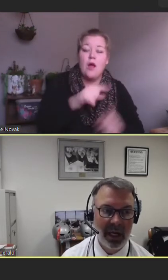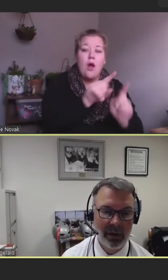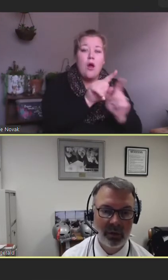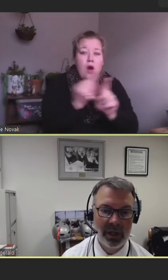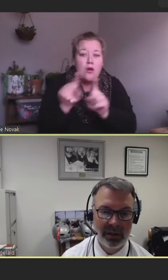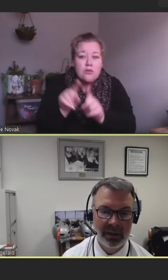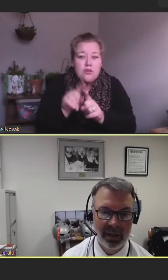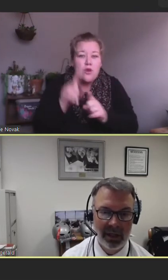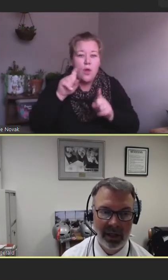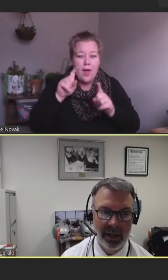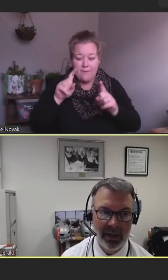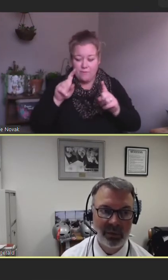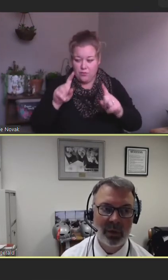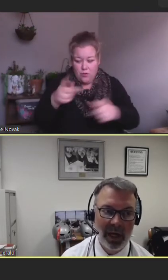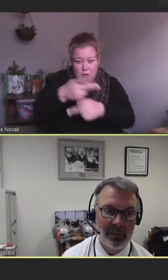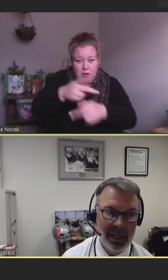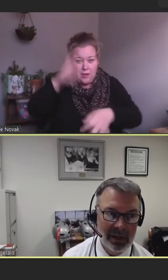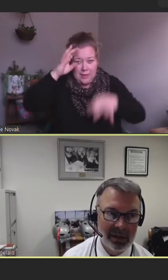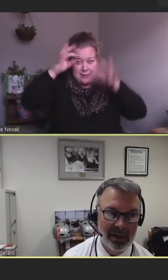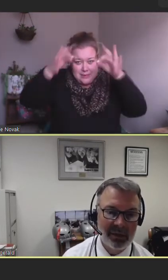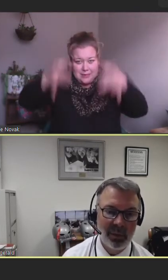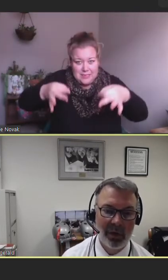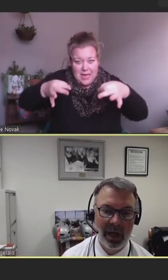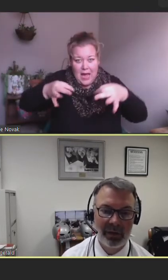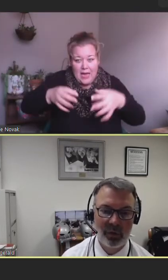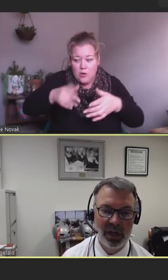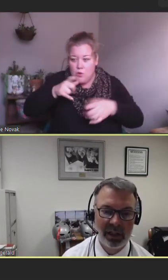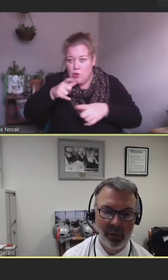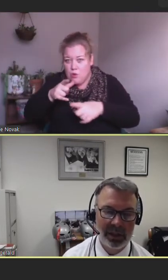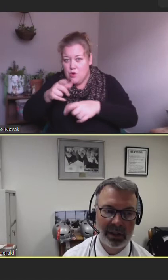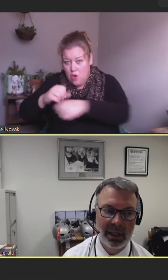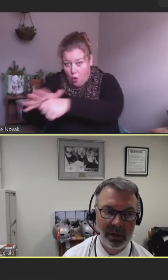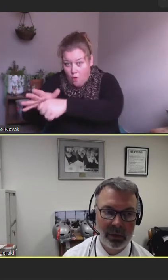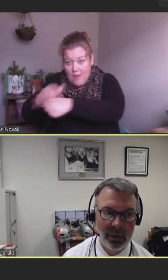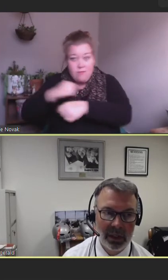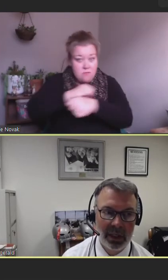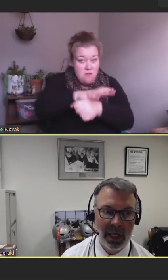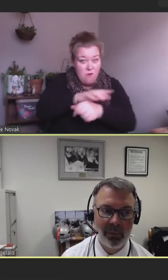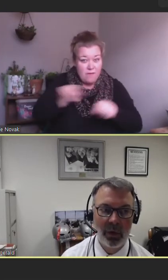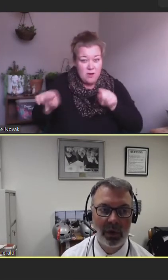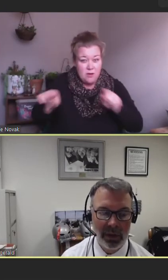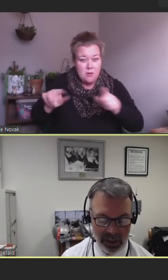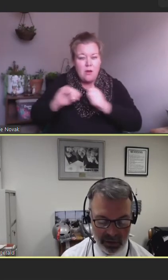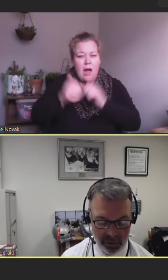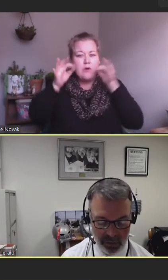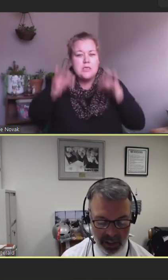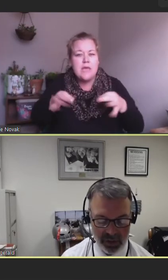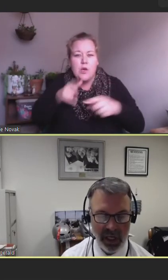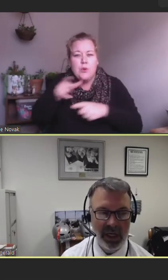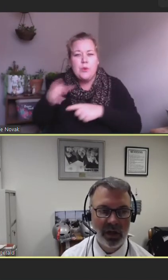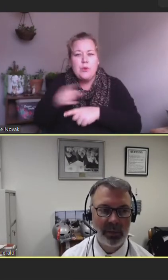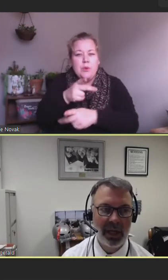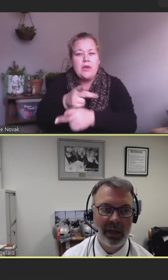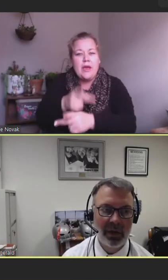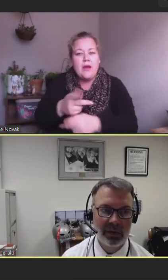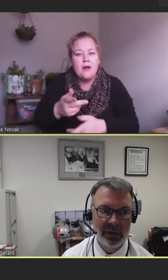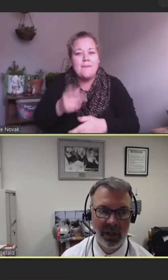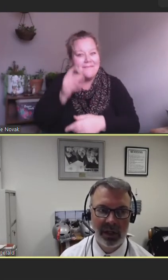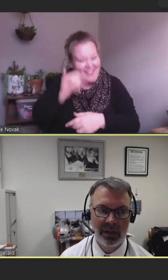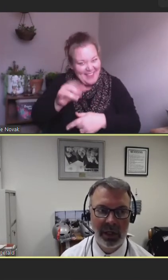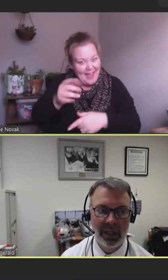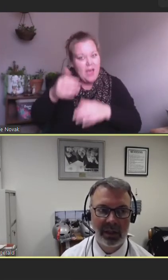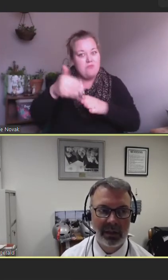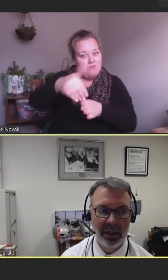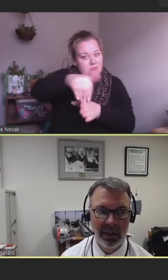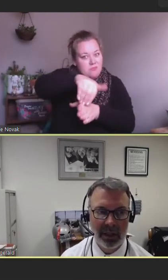gets care and who doesn't. That's what red means. And that's what we're on the trajectory to get to. And we really need to change our behaviors